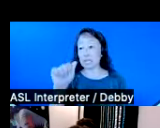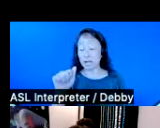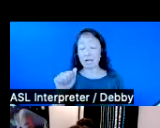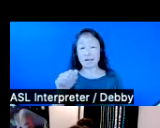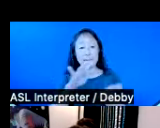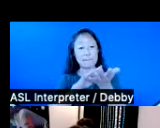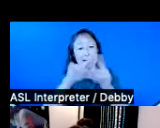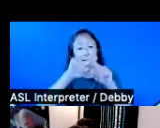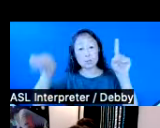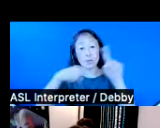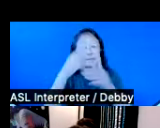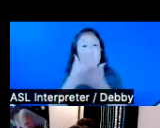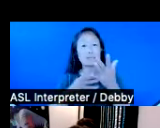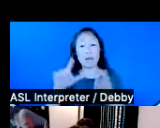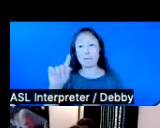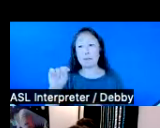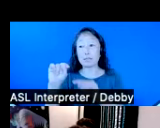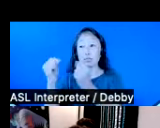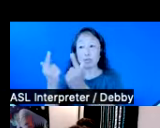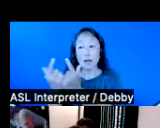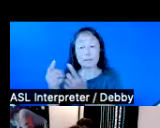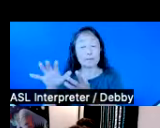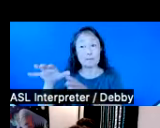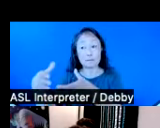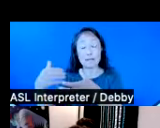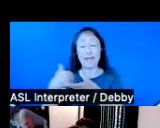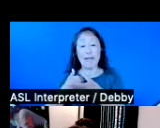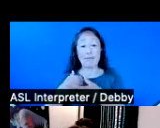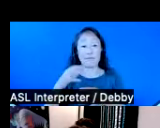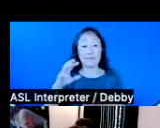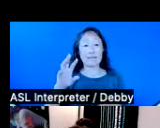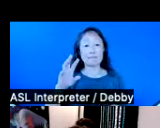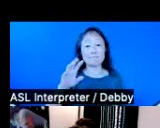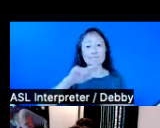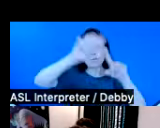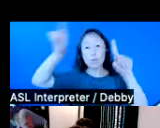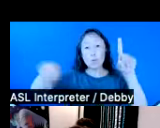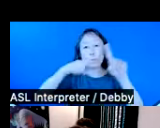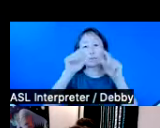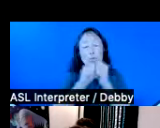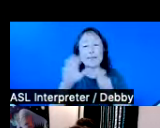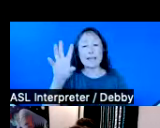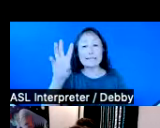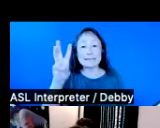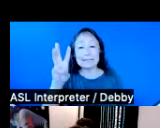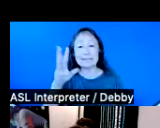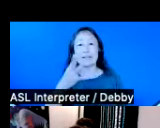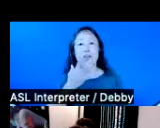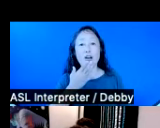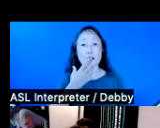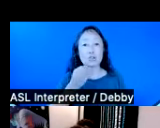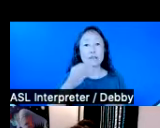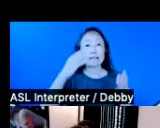have like 6 colors and sections. So, you know, I say that with an open mind of what that